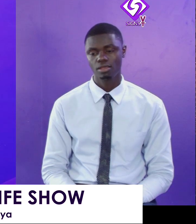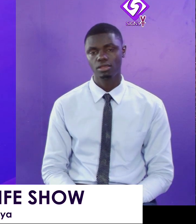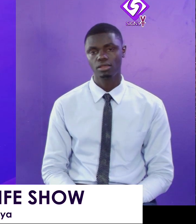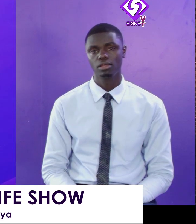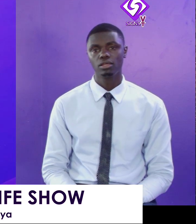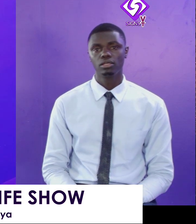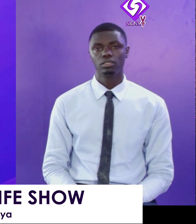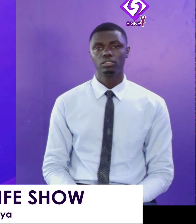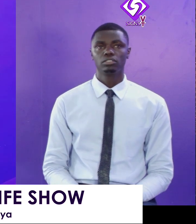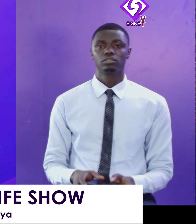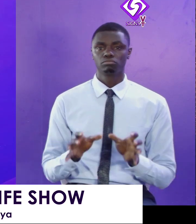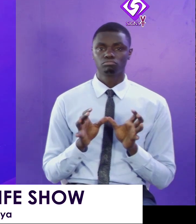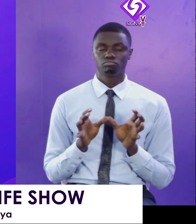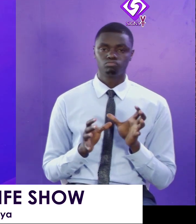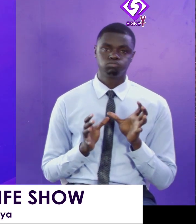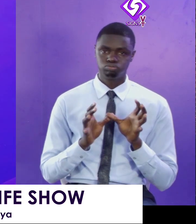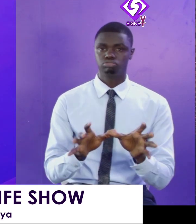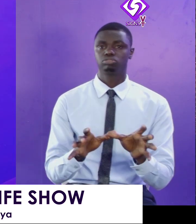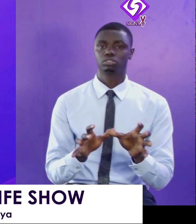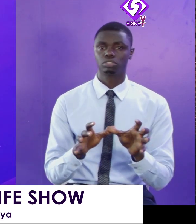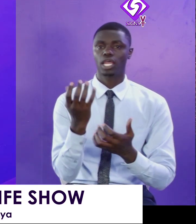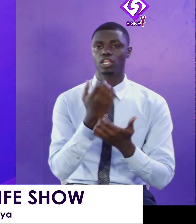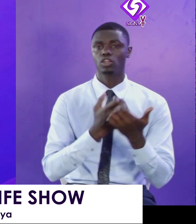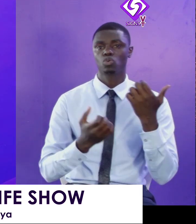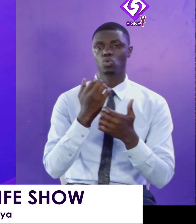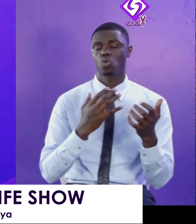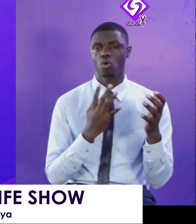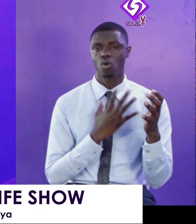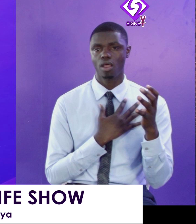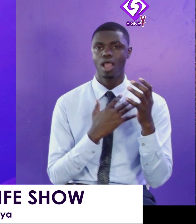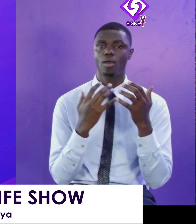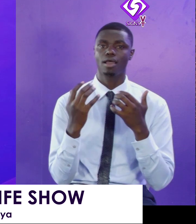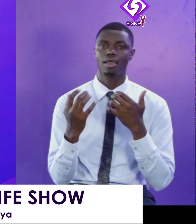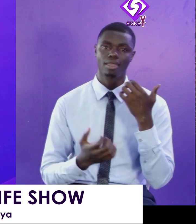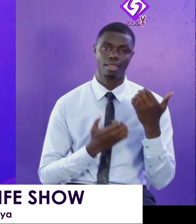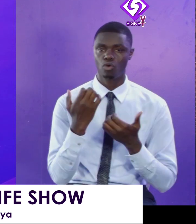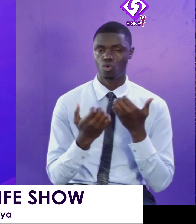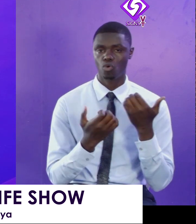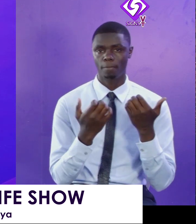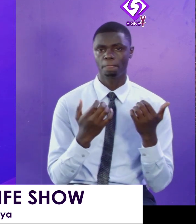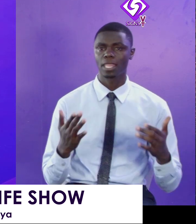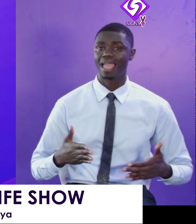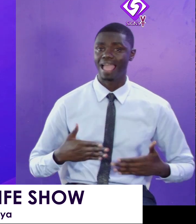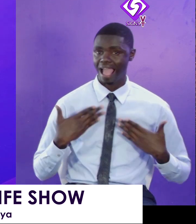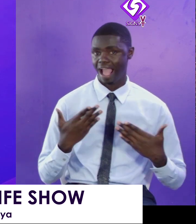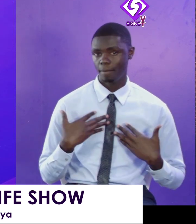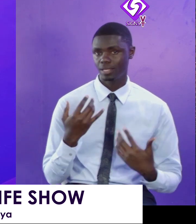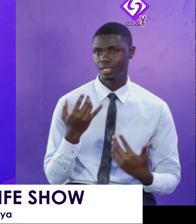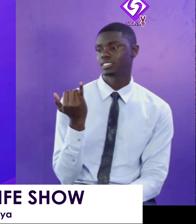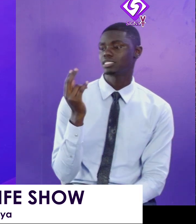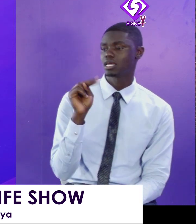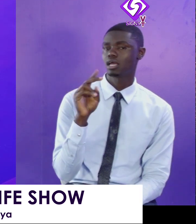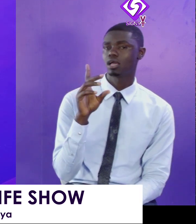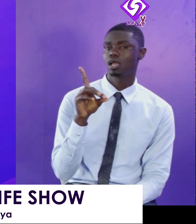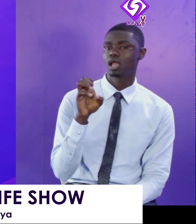push in for further growth of our economy and our individual happiness. Because happiness index is